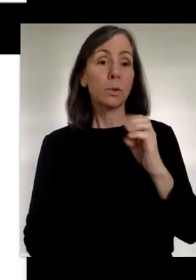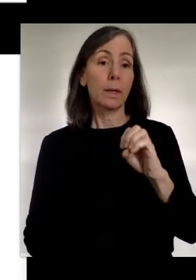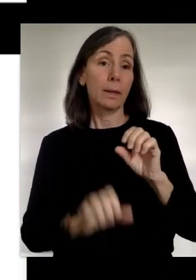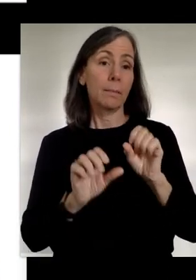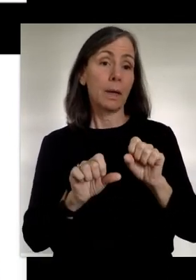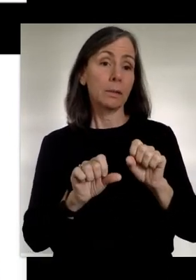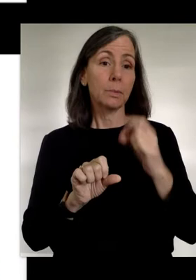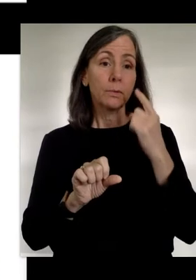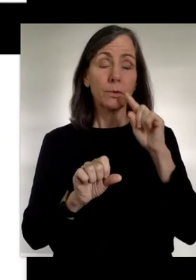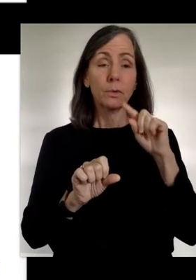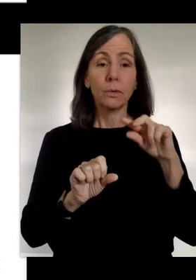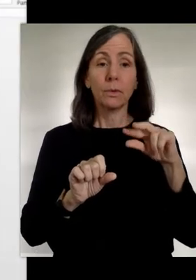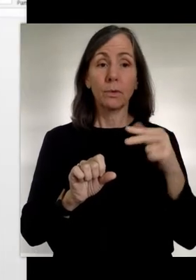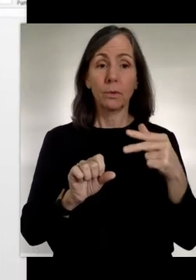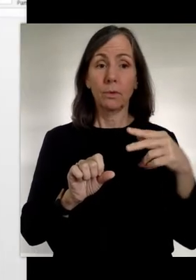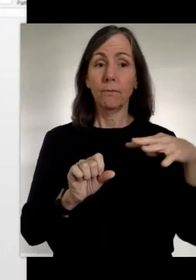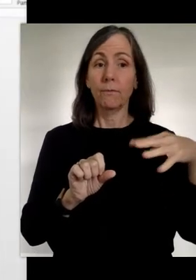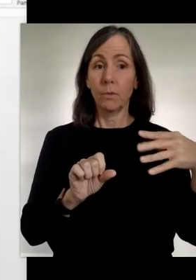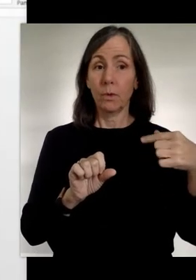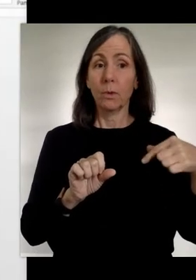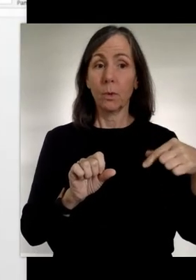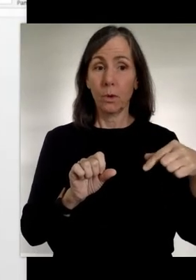and for quarter four.